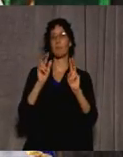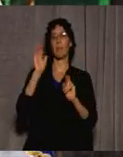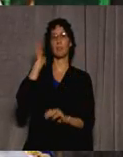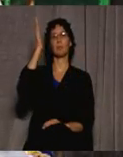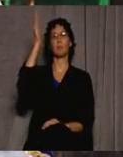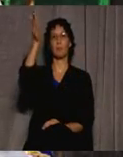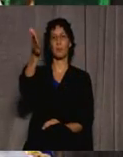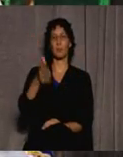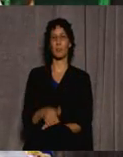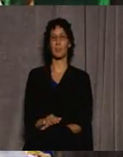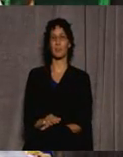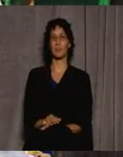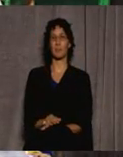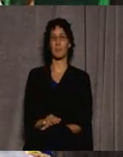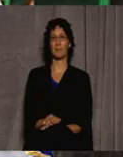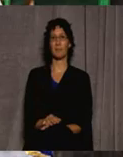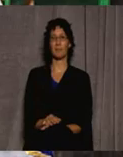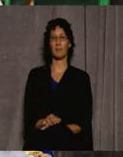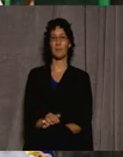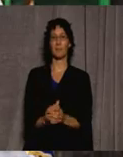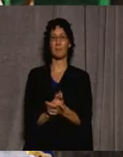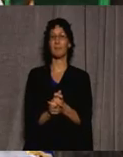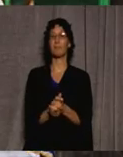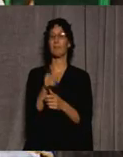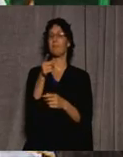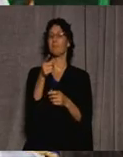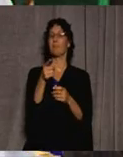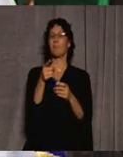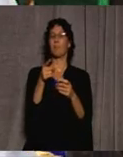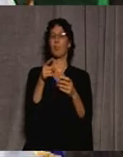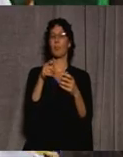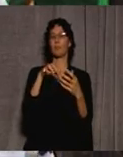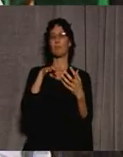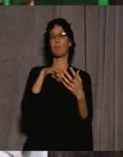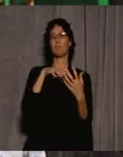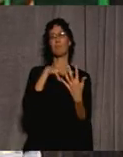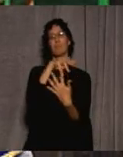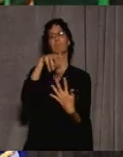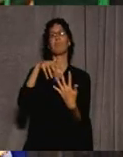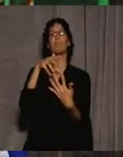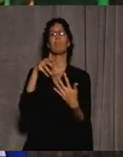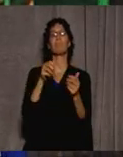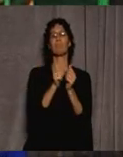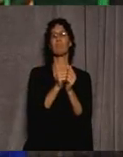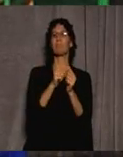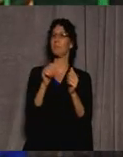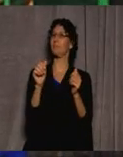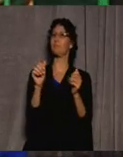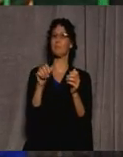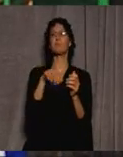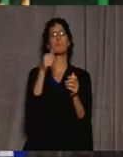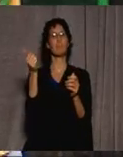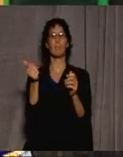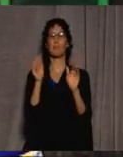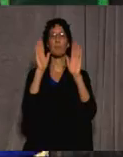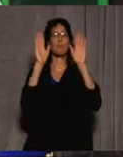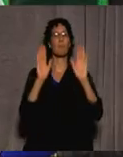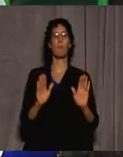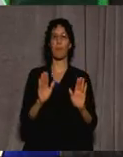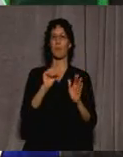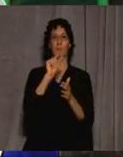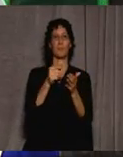And you're entering good company. You are indeed the embodiment, as I said, of one